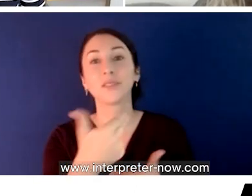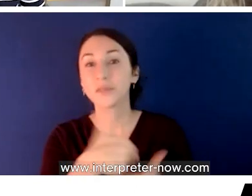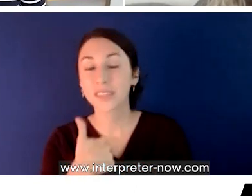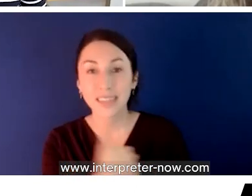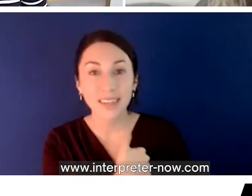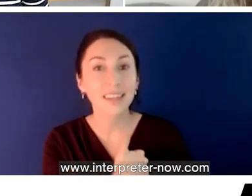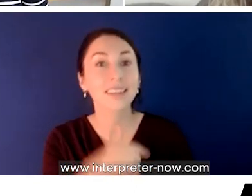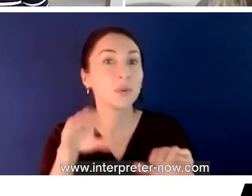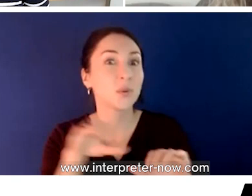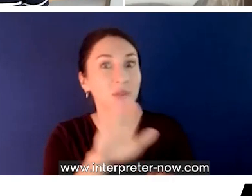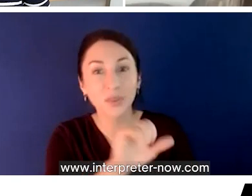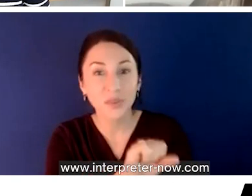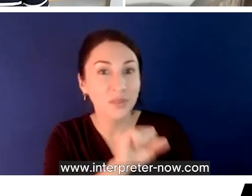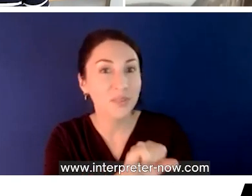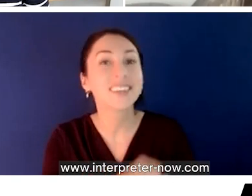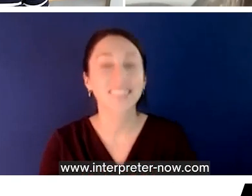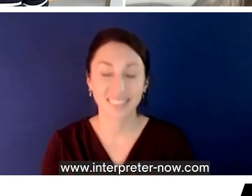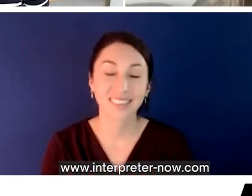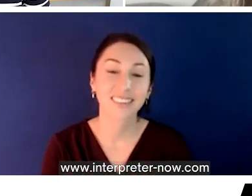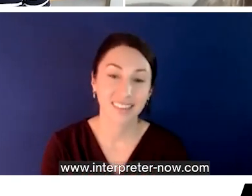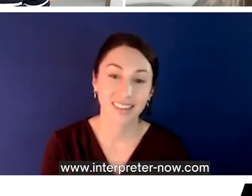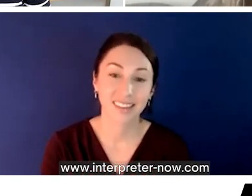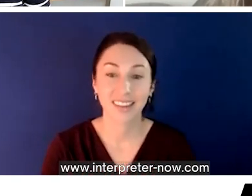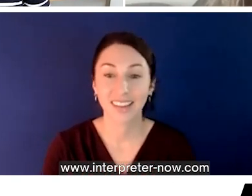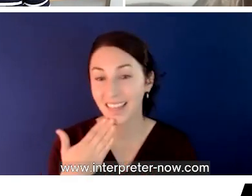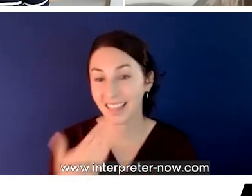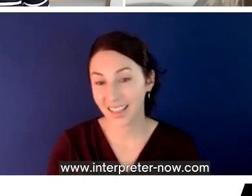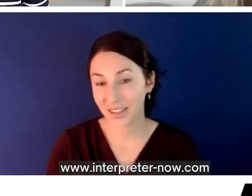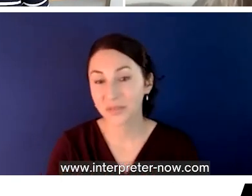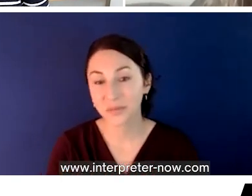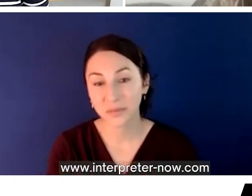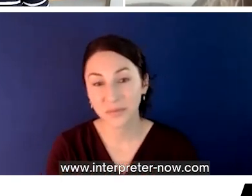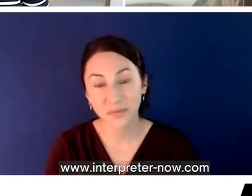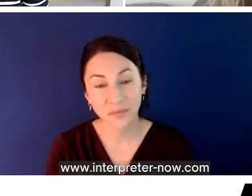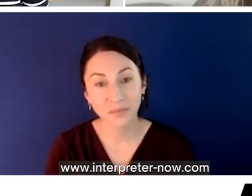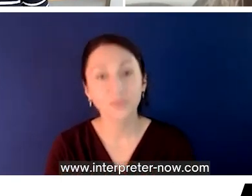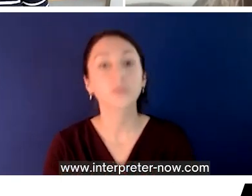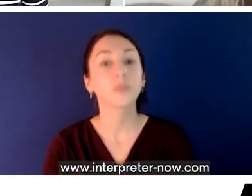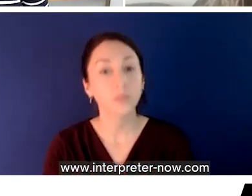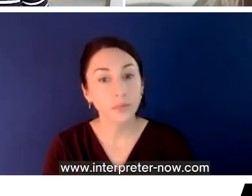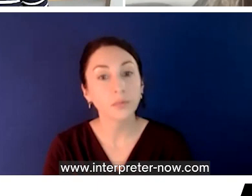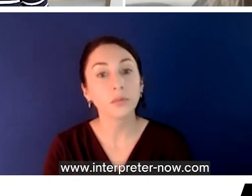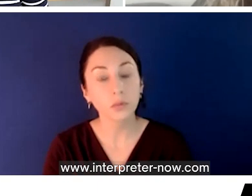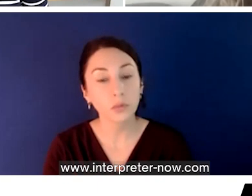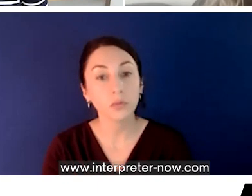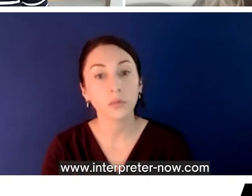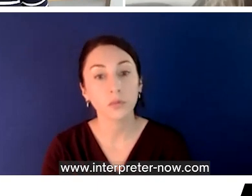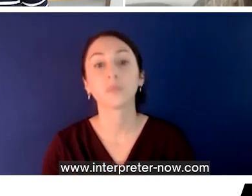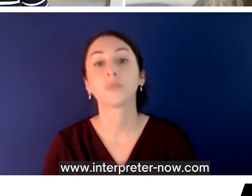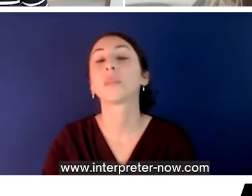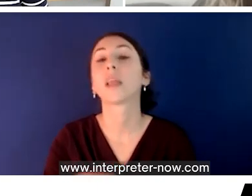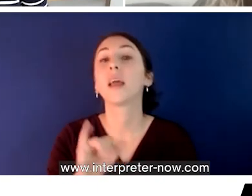for doing the work you do as well. Thank you for that. I appreciate it. It is, I have to say, it